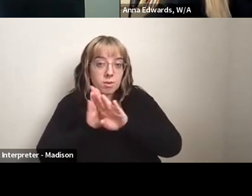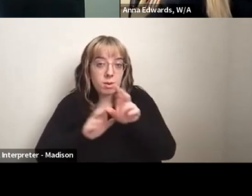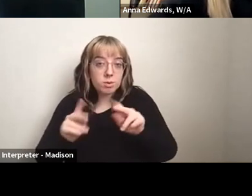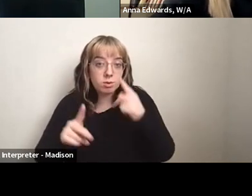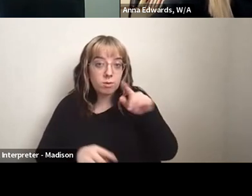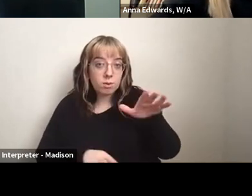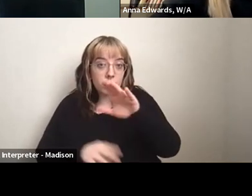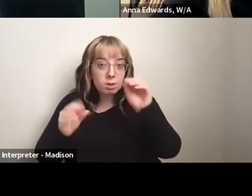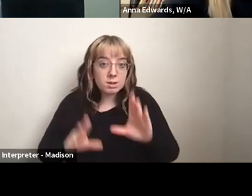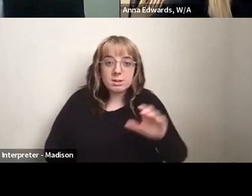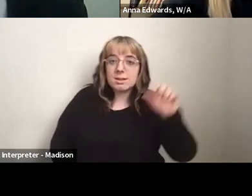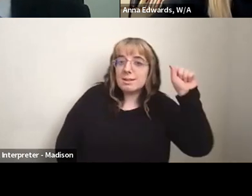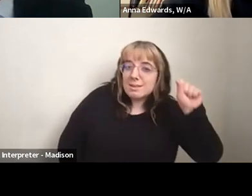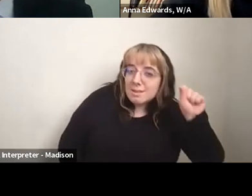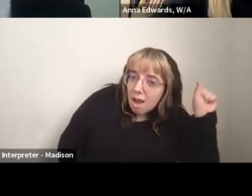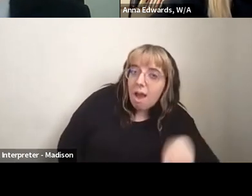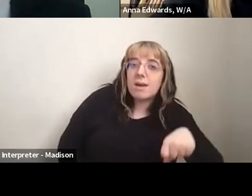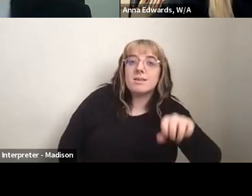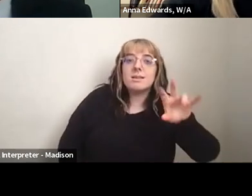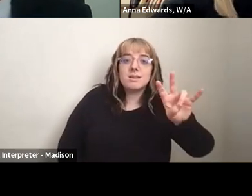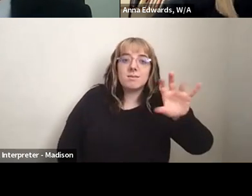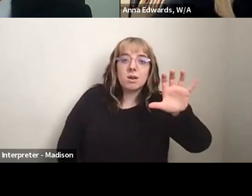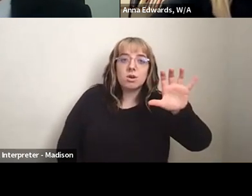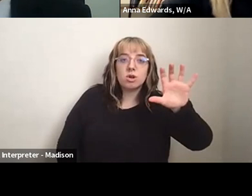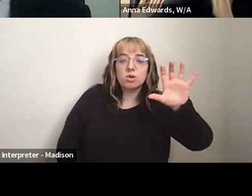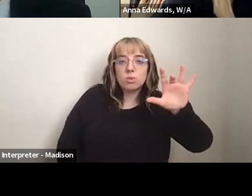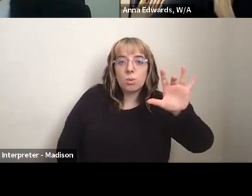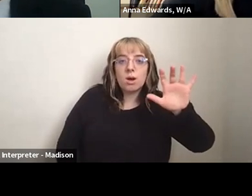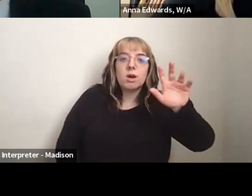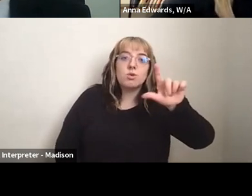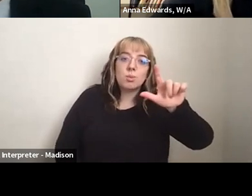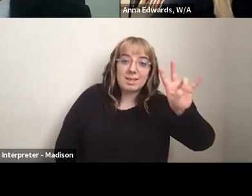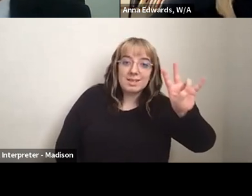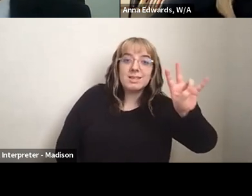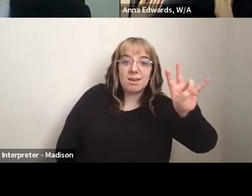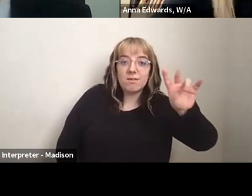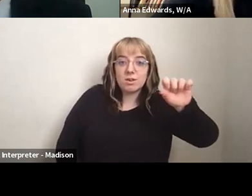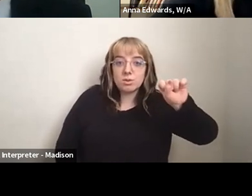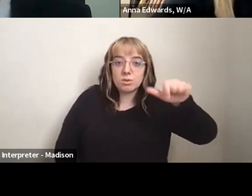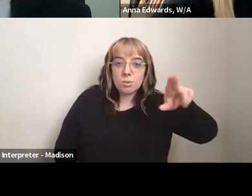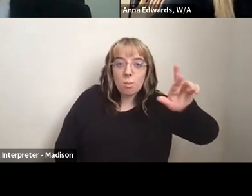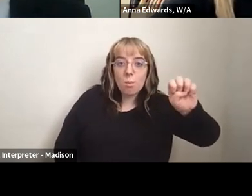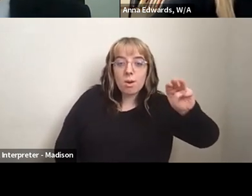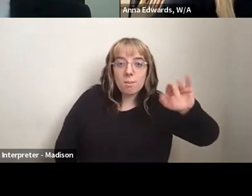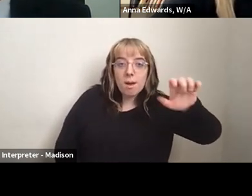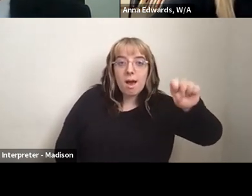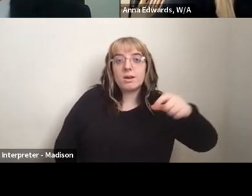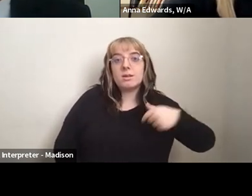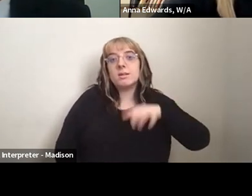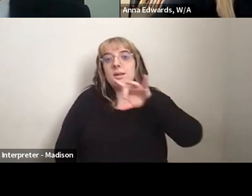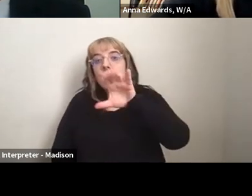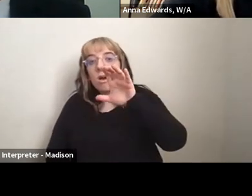Absolutely. 720 square miles, 25,000 educators, another